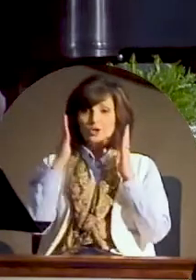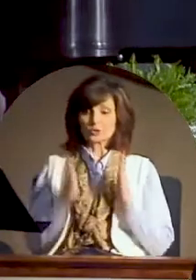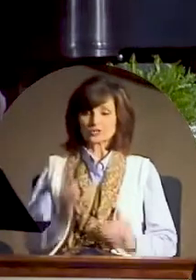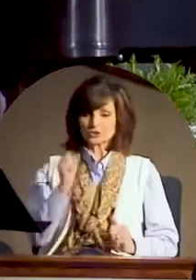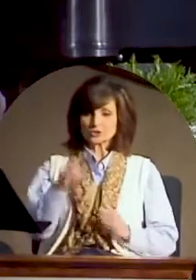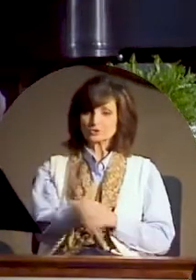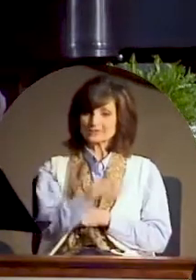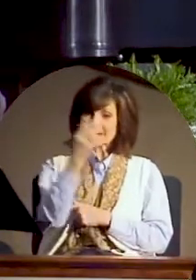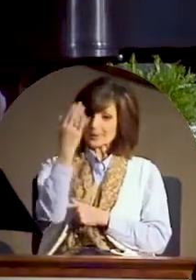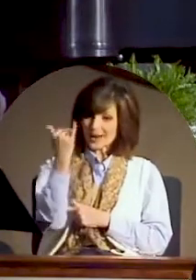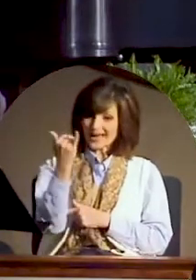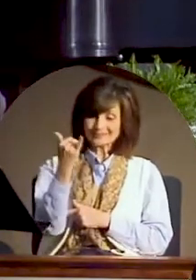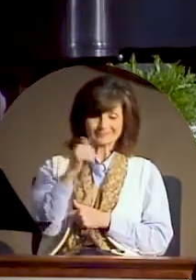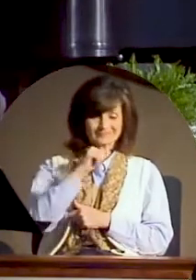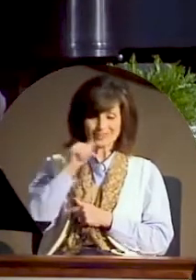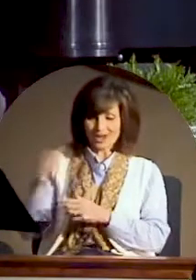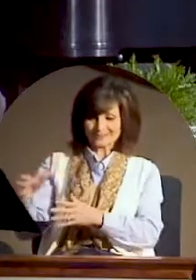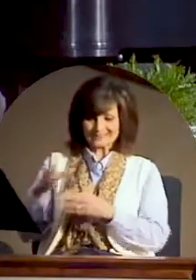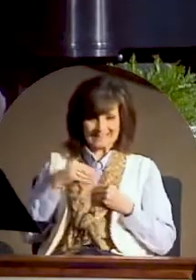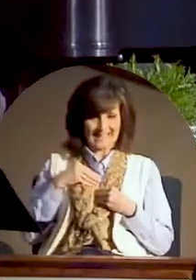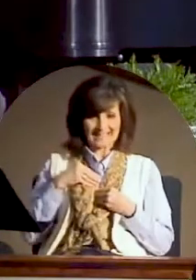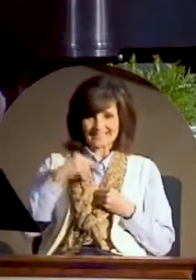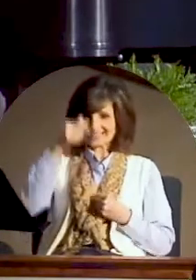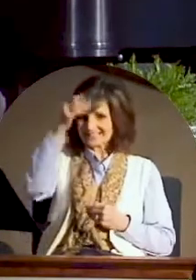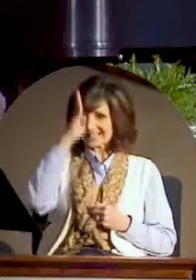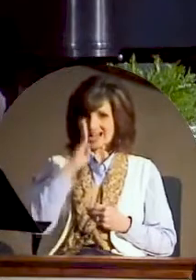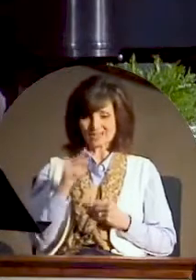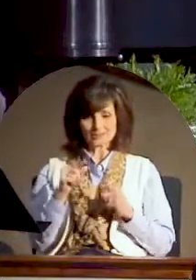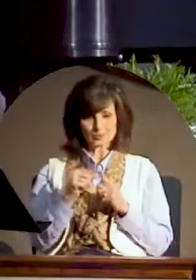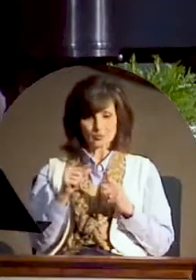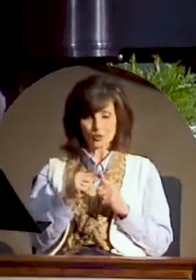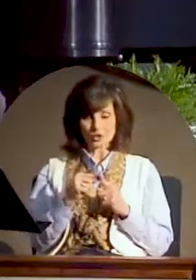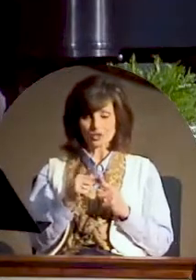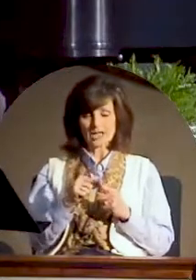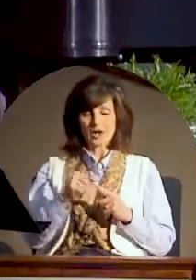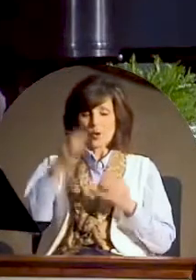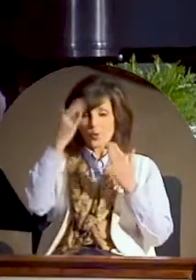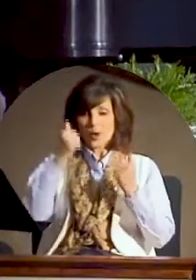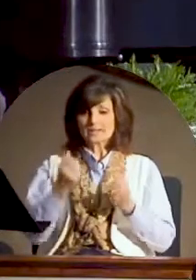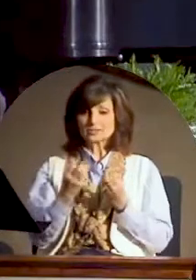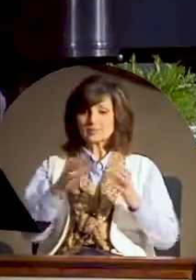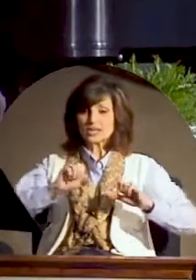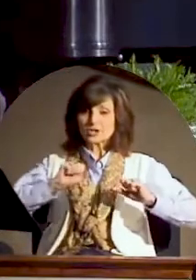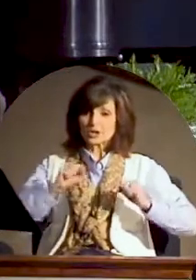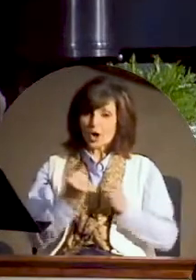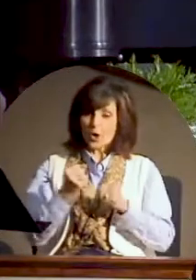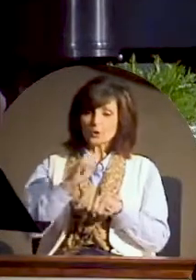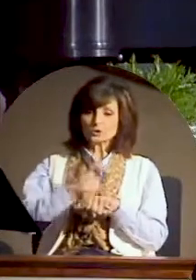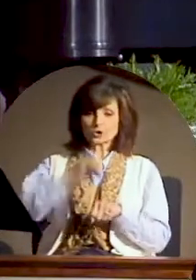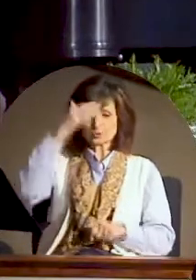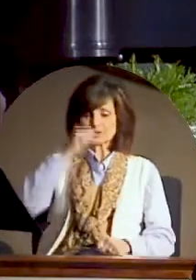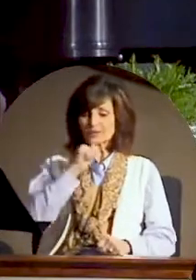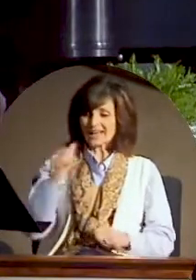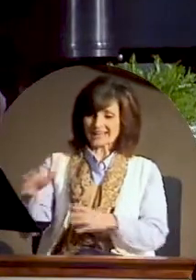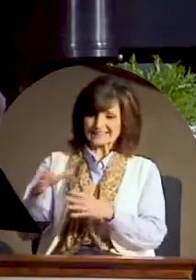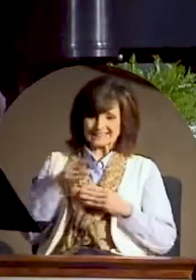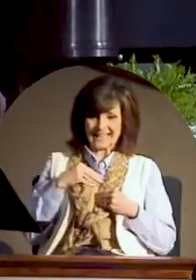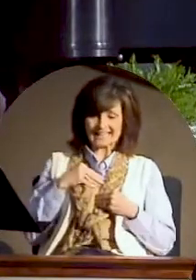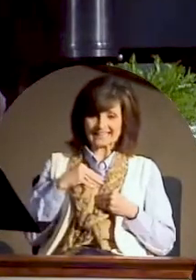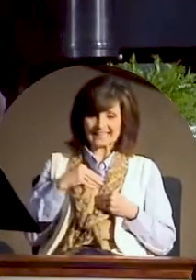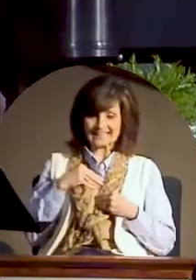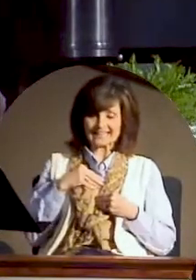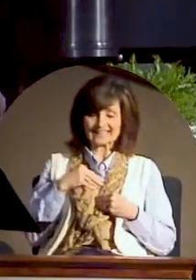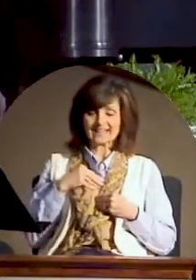day, can I have an amen? The reason there are so many cold churches in our day is because we're not taking in